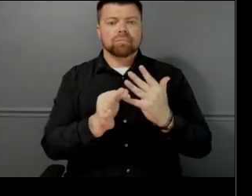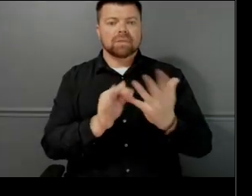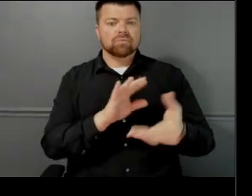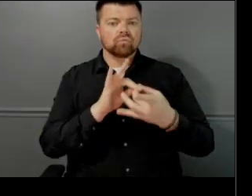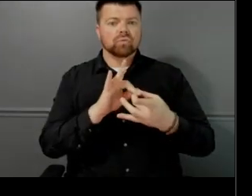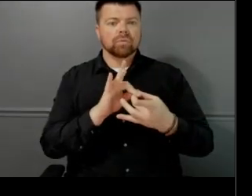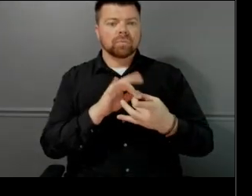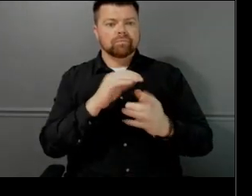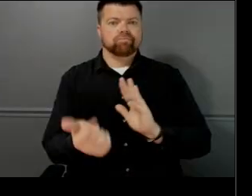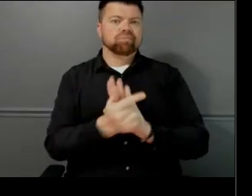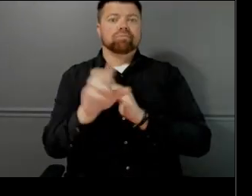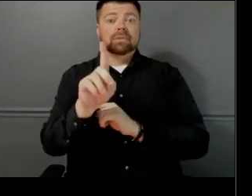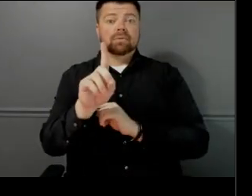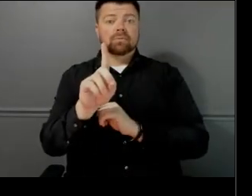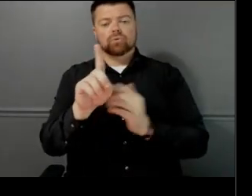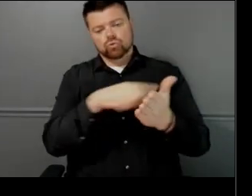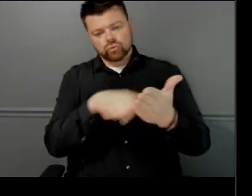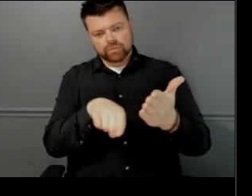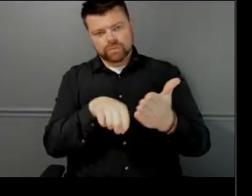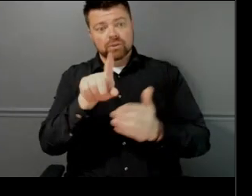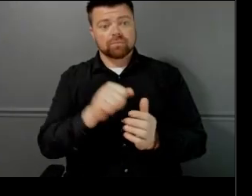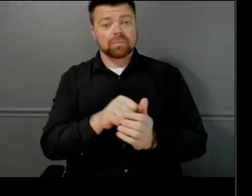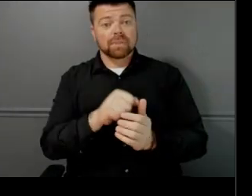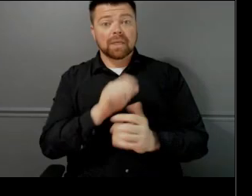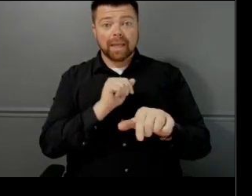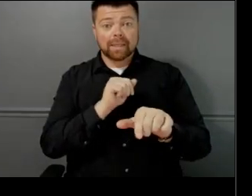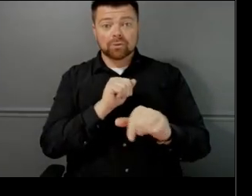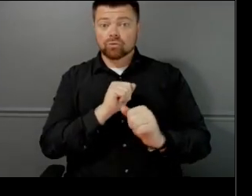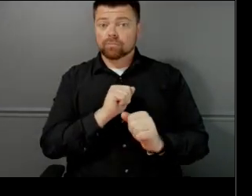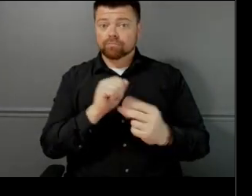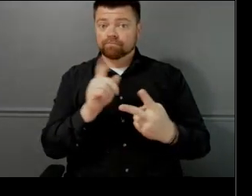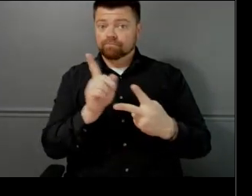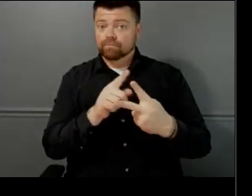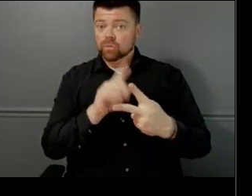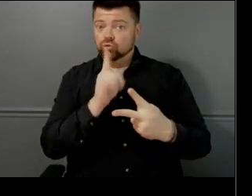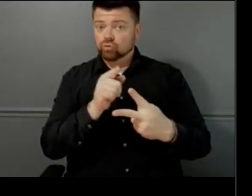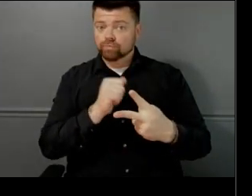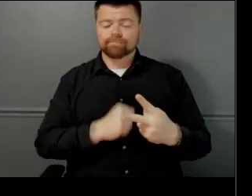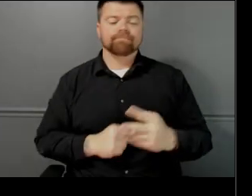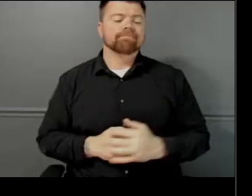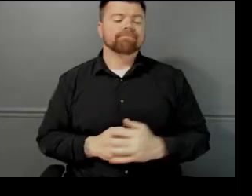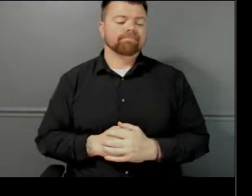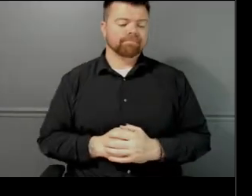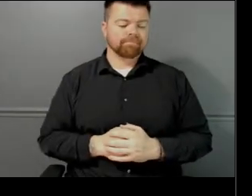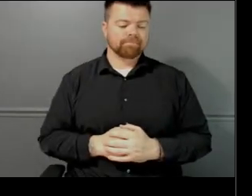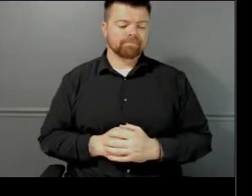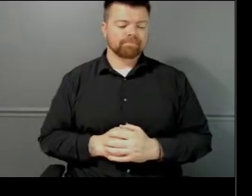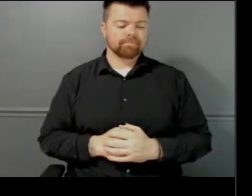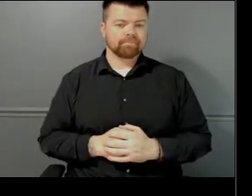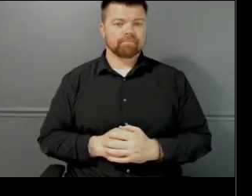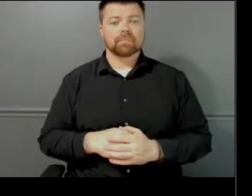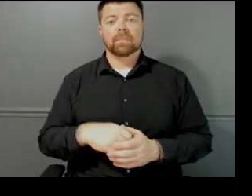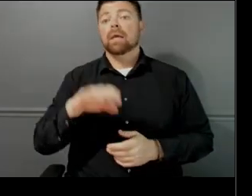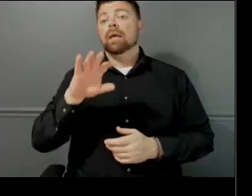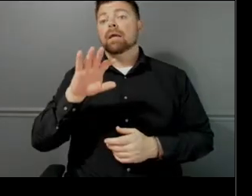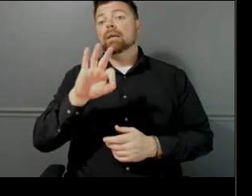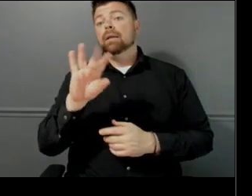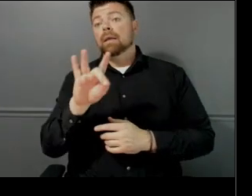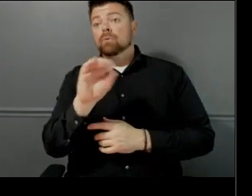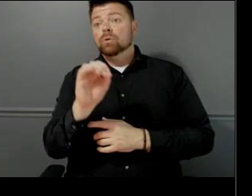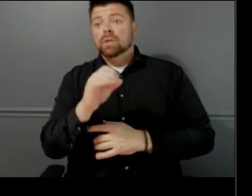unlawful discrimination? And the answer to this was the first option. This is true, and 98% of you got this